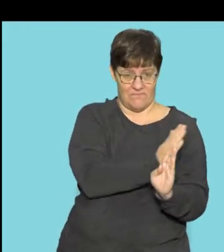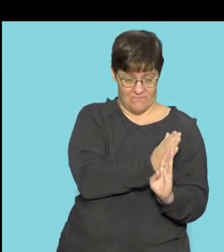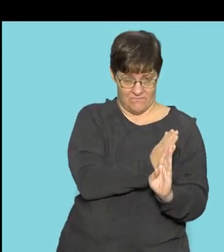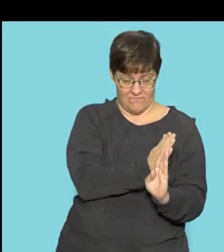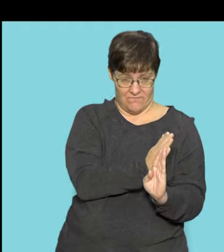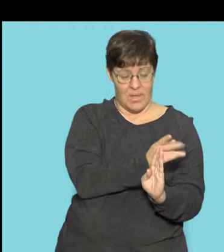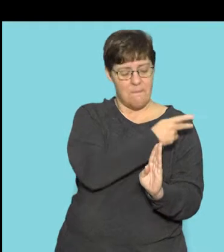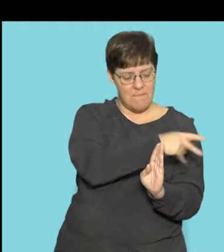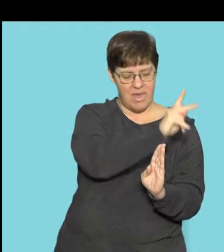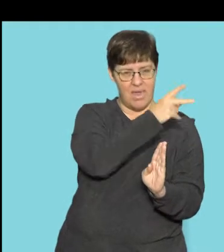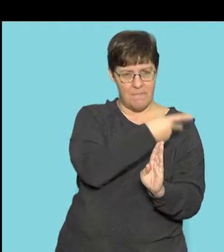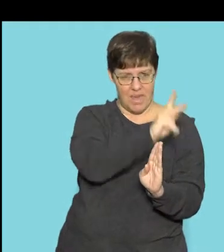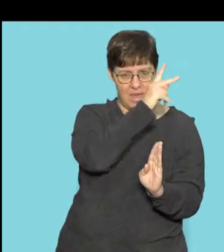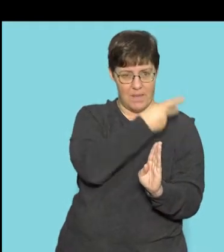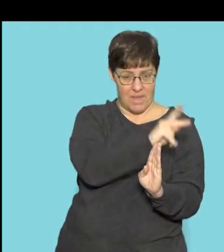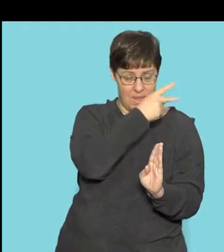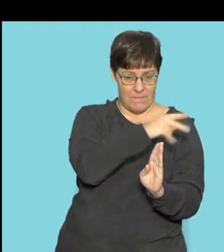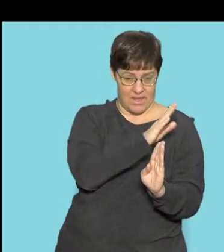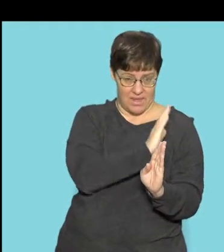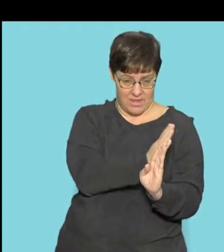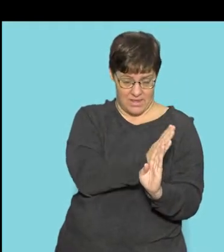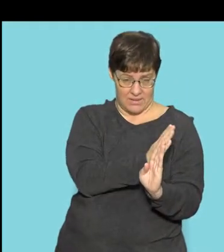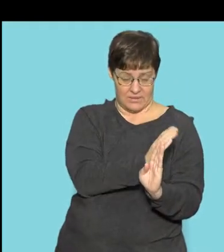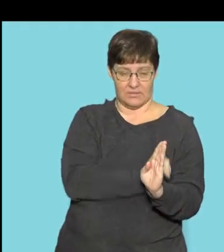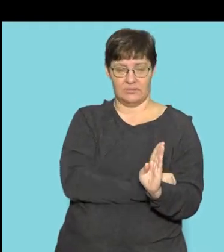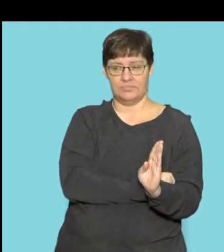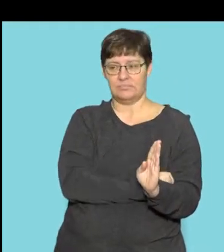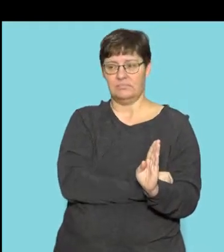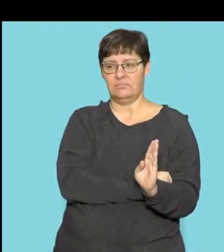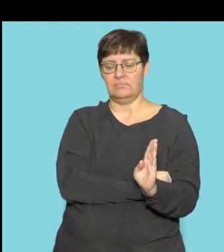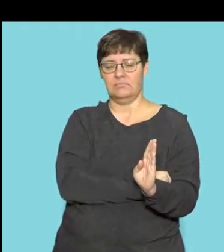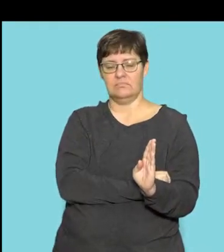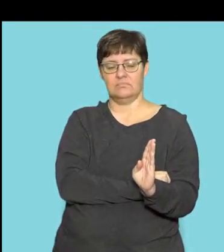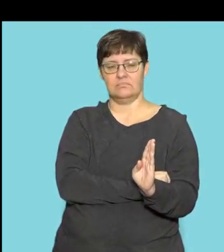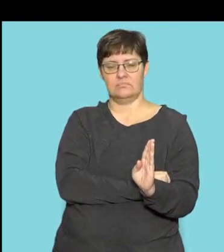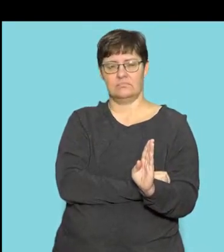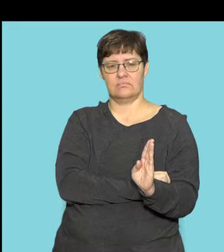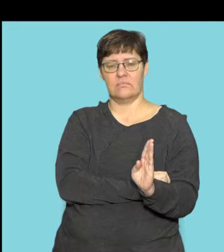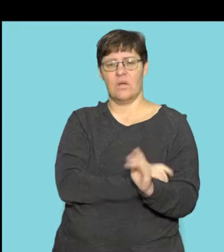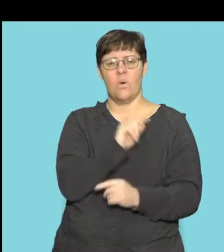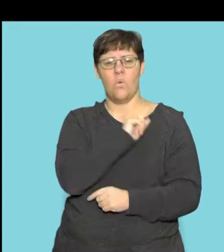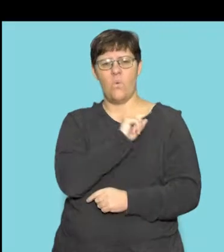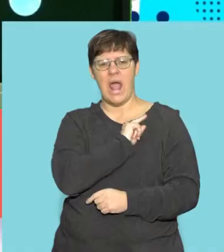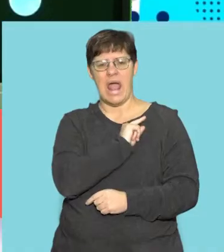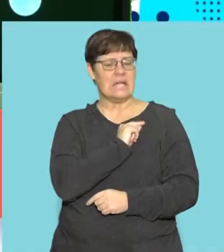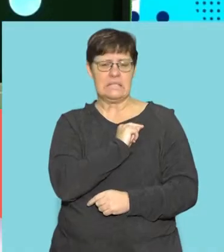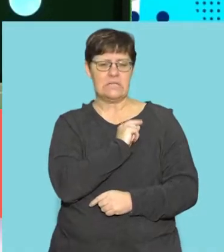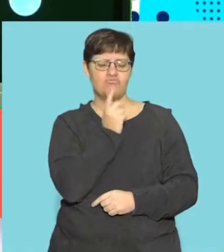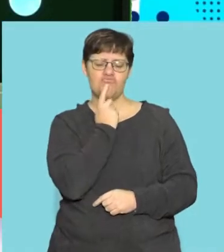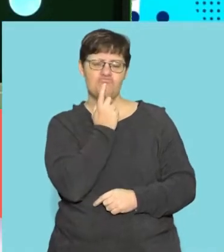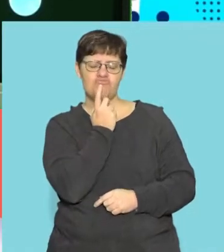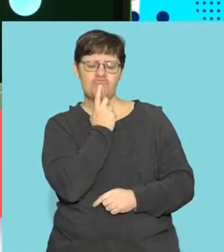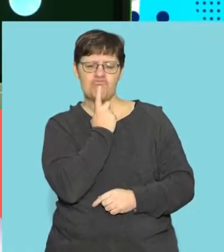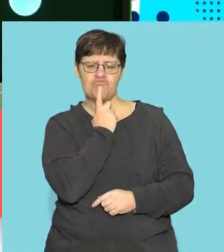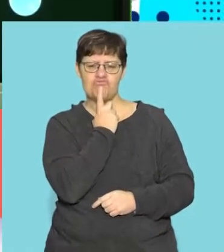intervals. Regular intervals will be on a month-to-month basis. And then some people, because they're not so disciplined, this is where